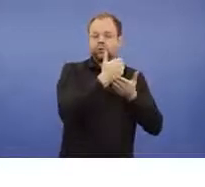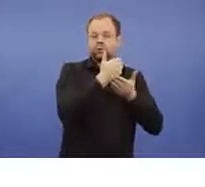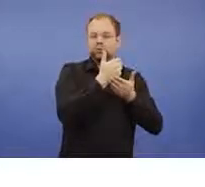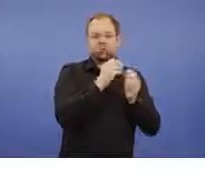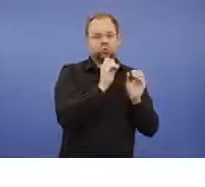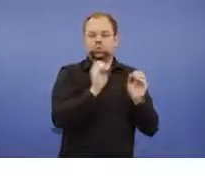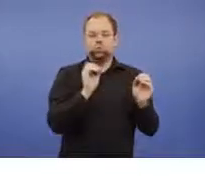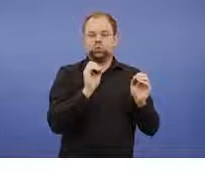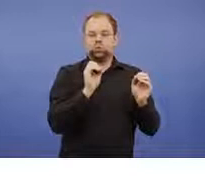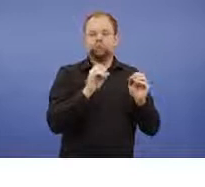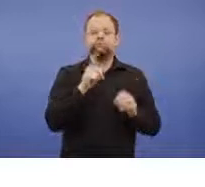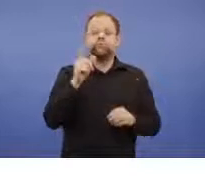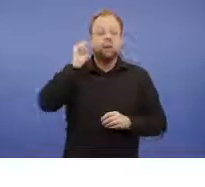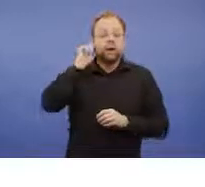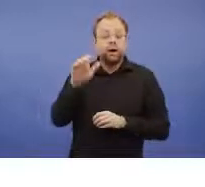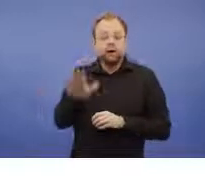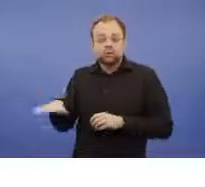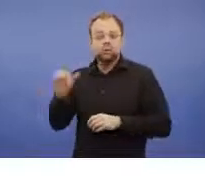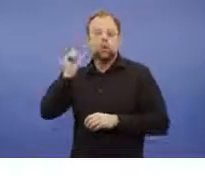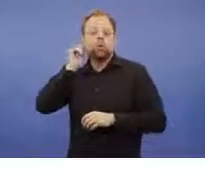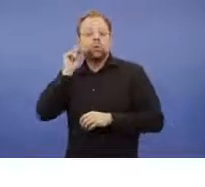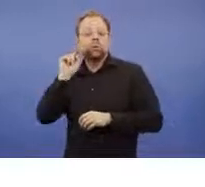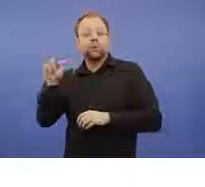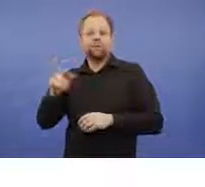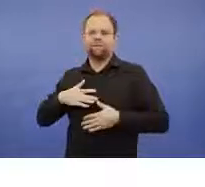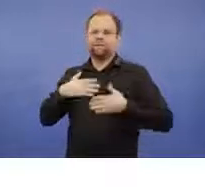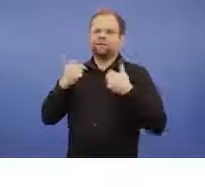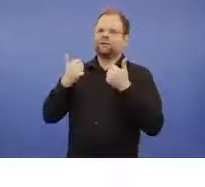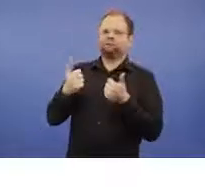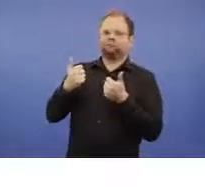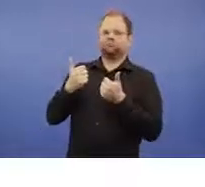nor the responsible organization.